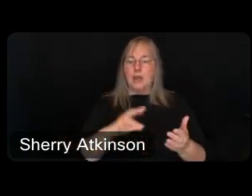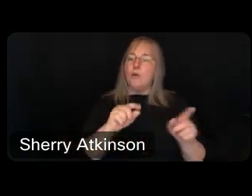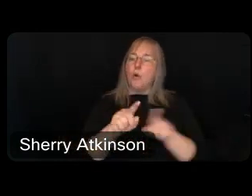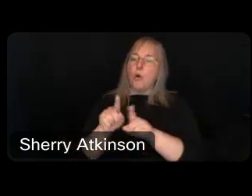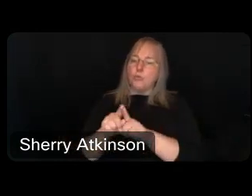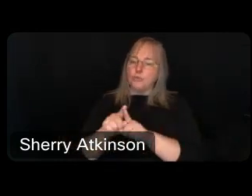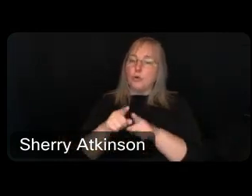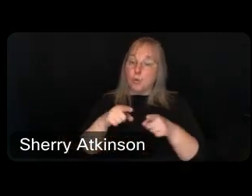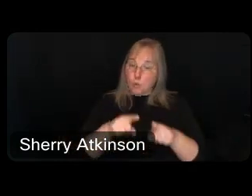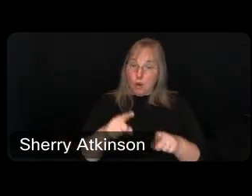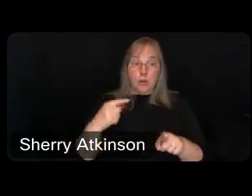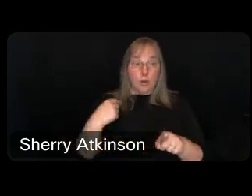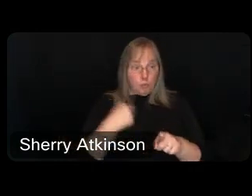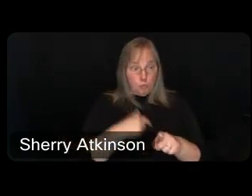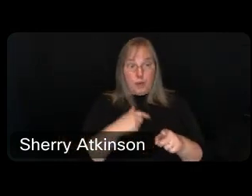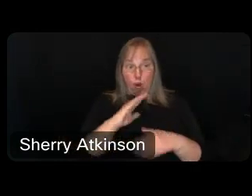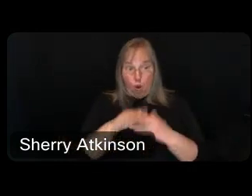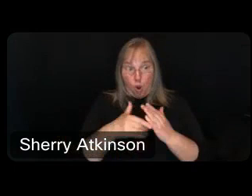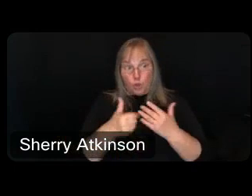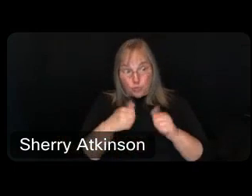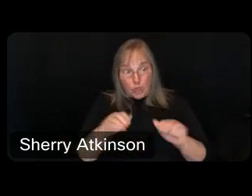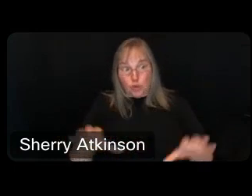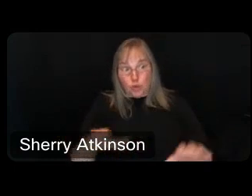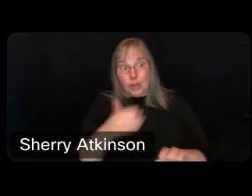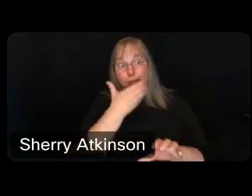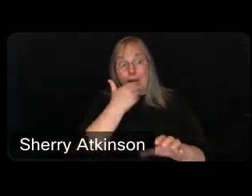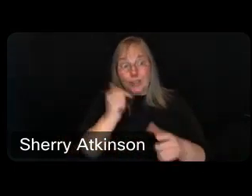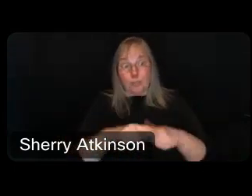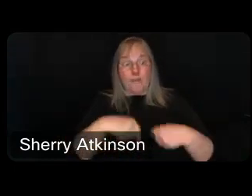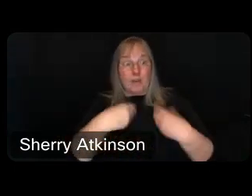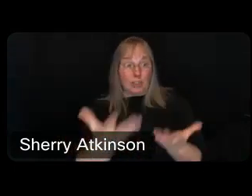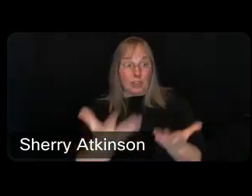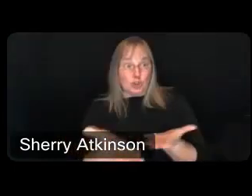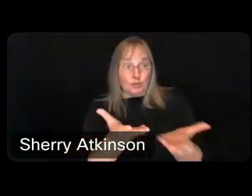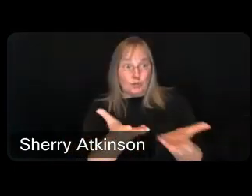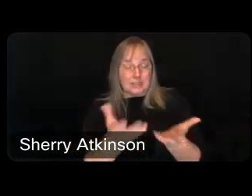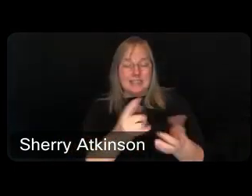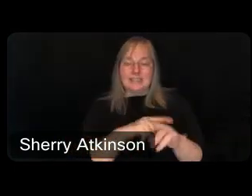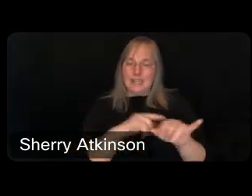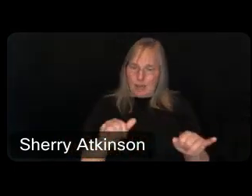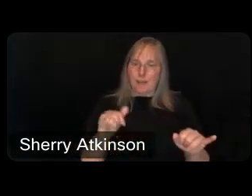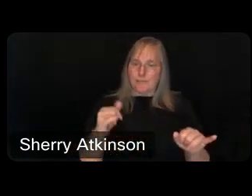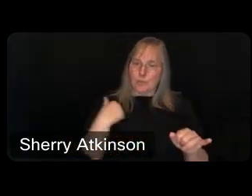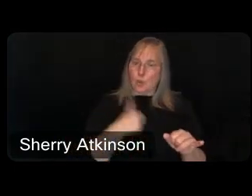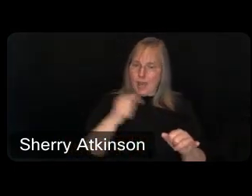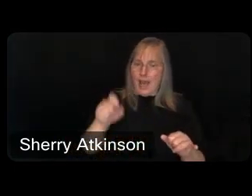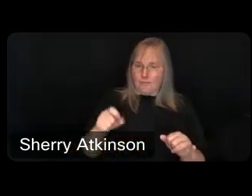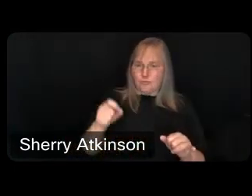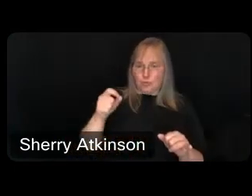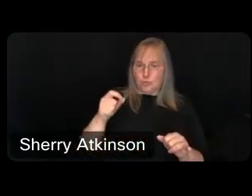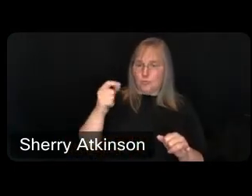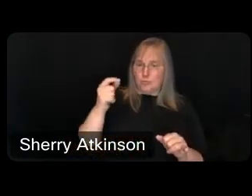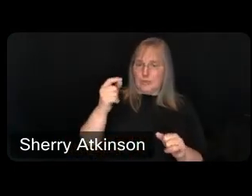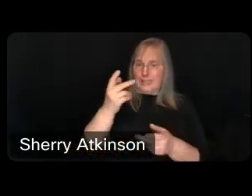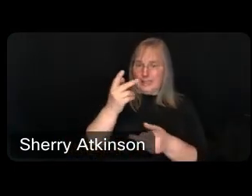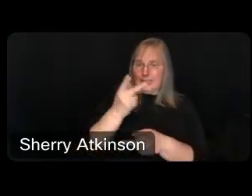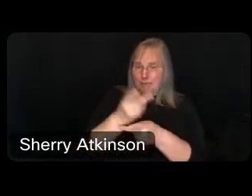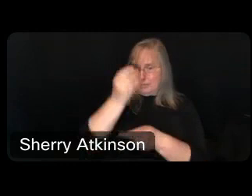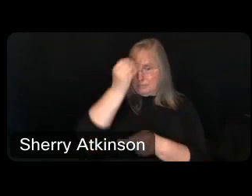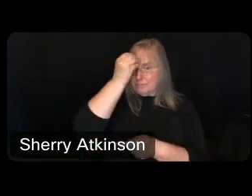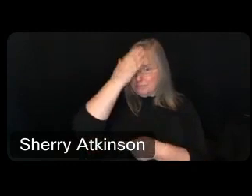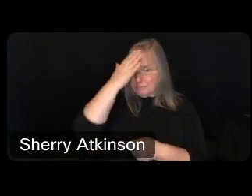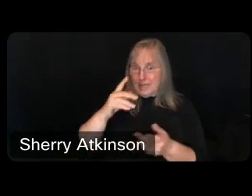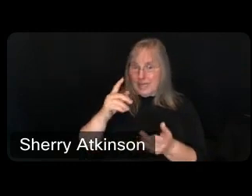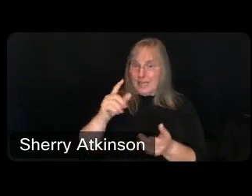to do our best to provide the services, at the same time, be mindful about taxpayers' tax burden. So you don't want to lose